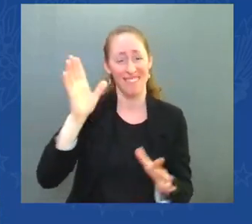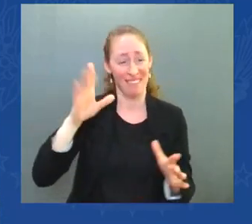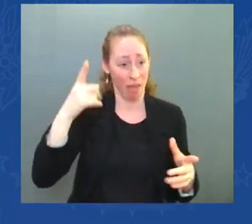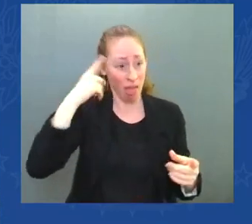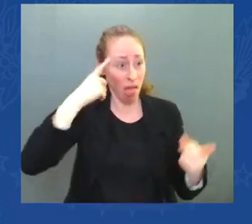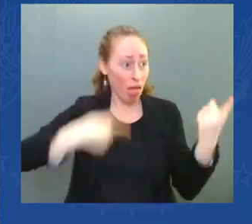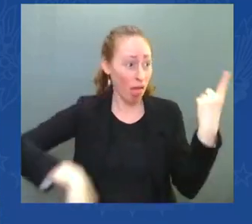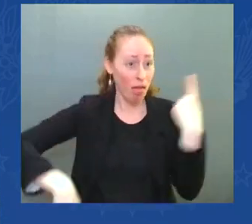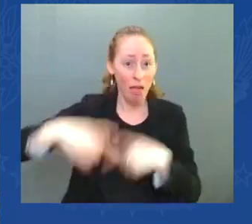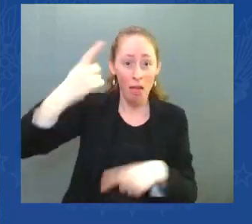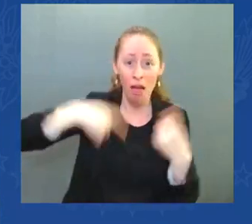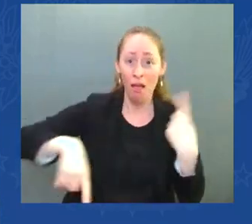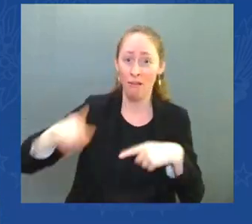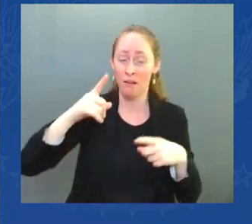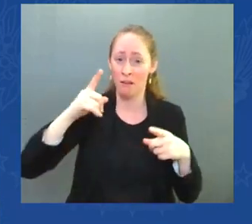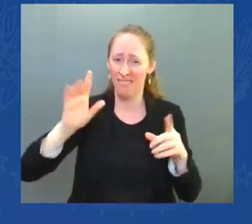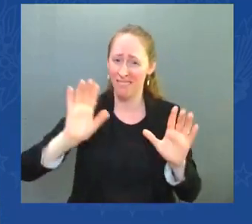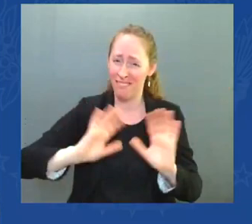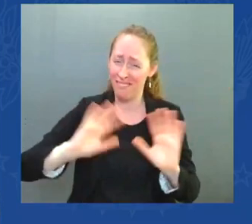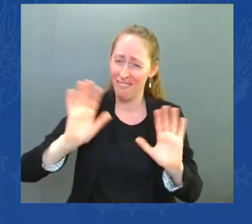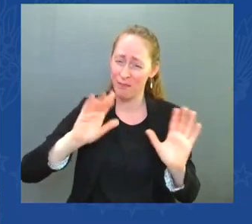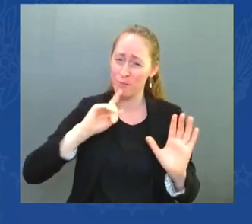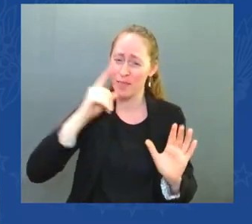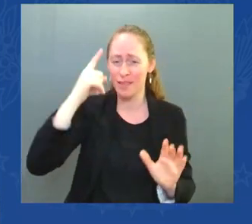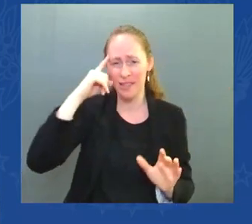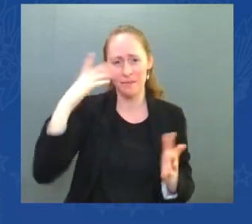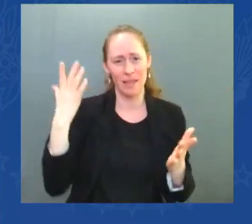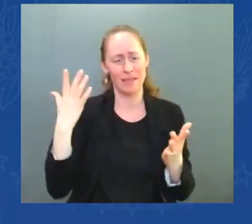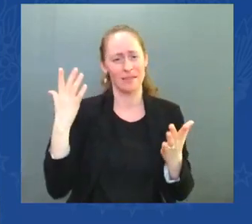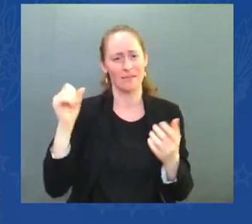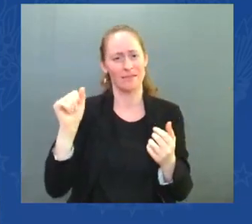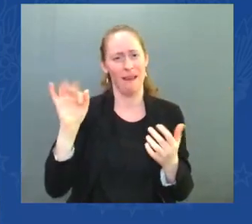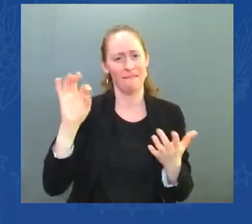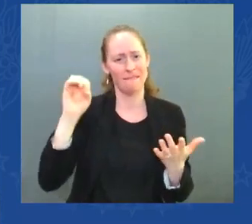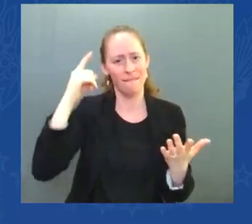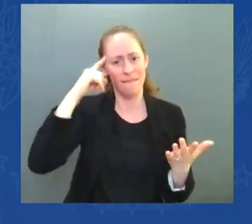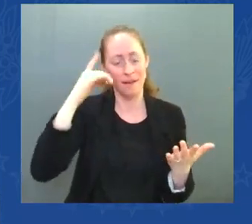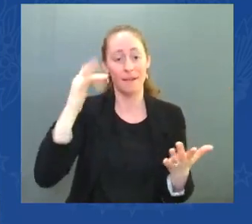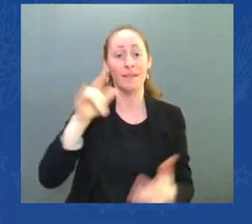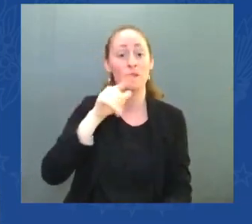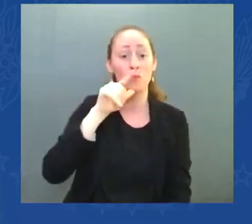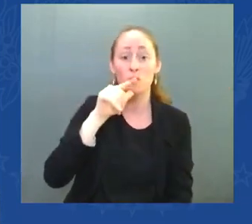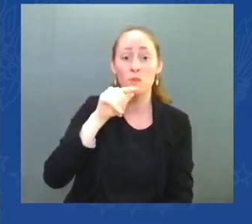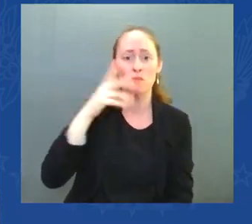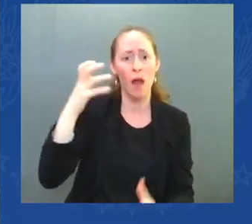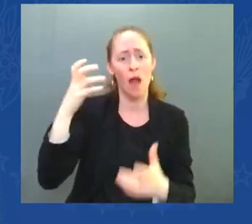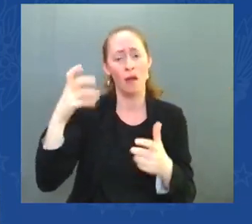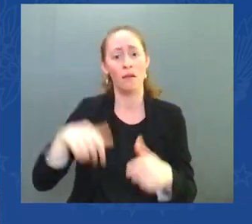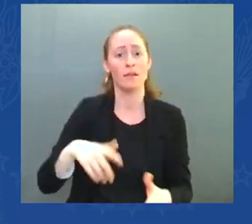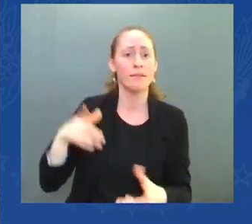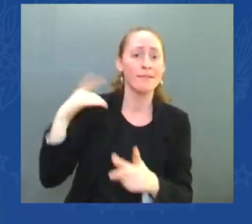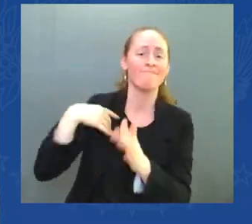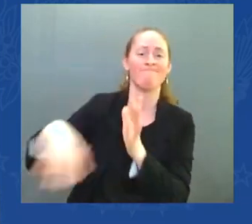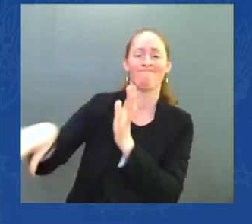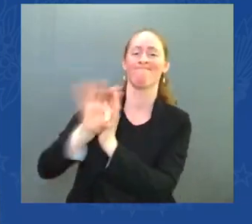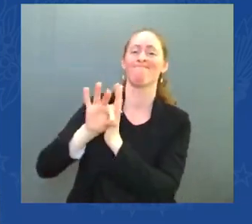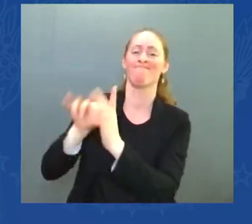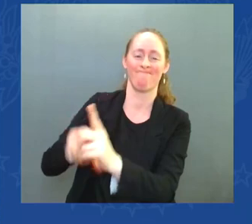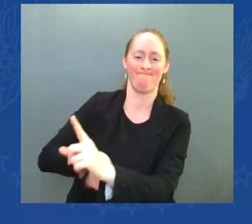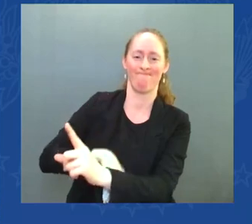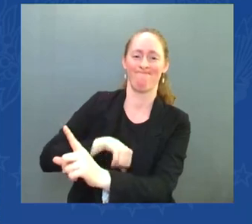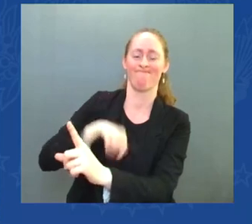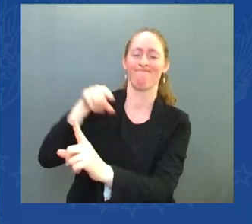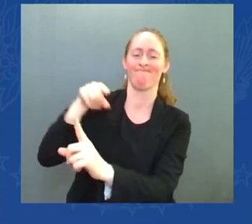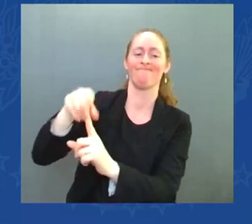the dedicated men and women of the AFT, I'm proud to nominate Steve Dettelbach, excuse me,